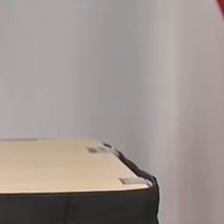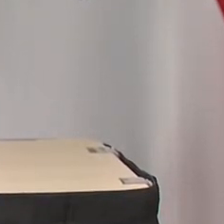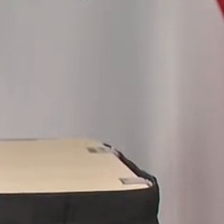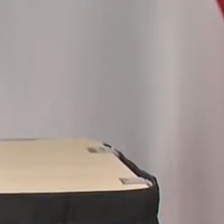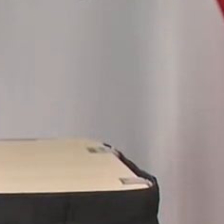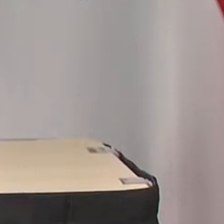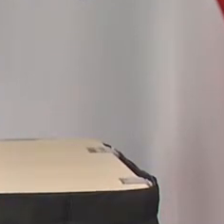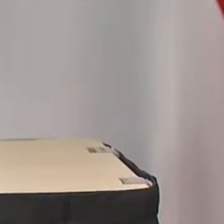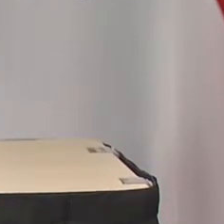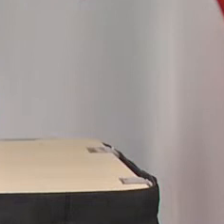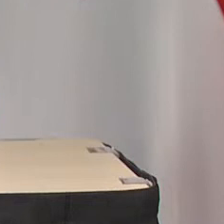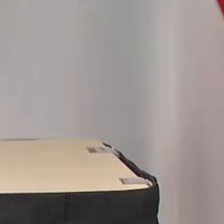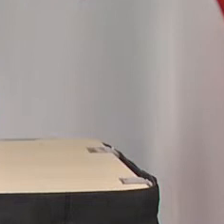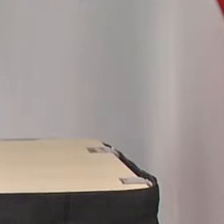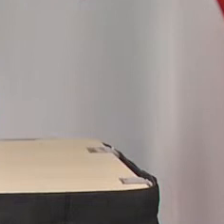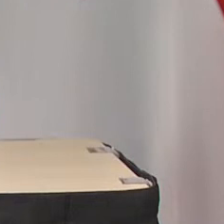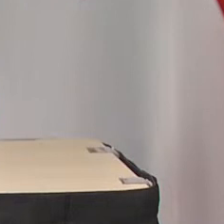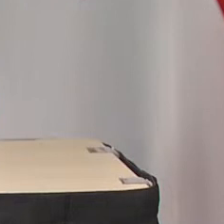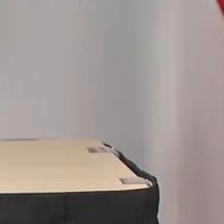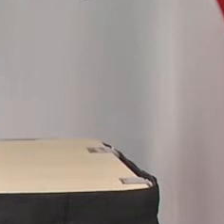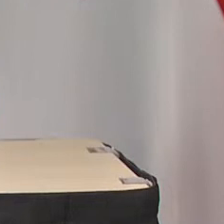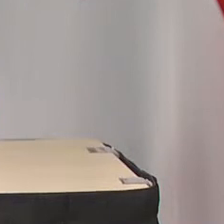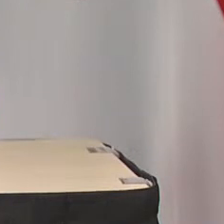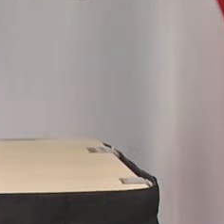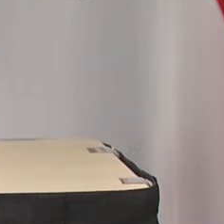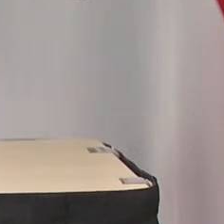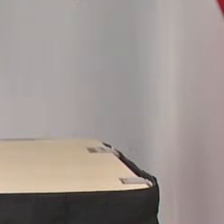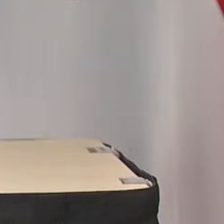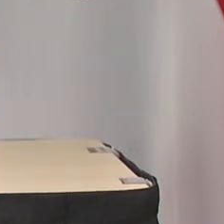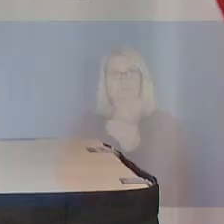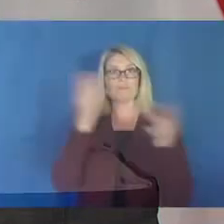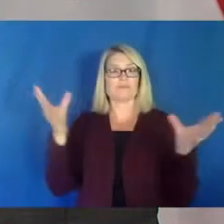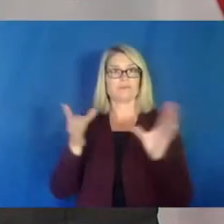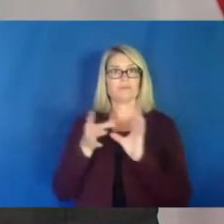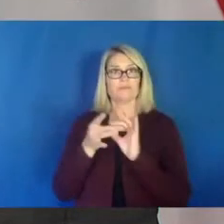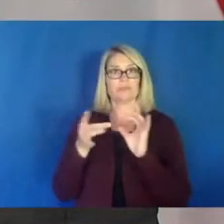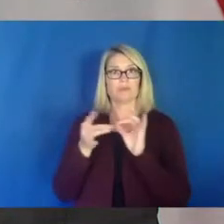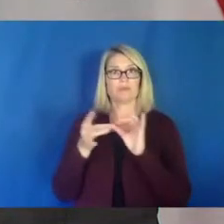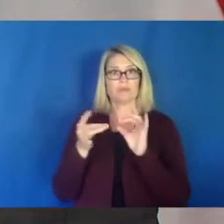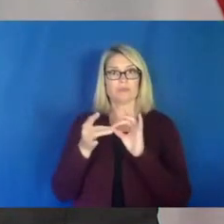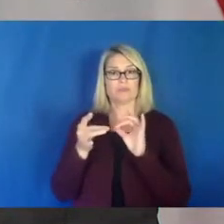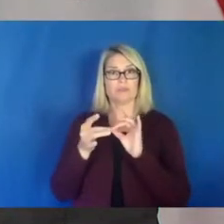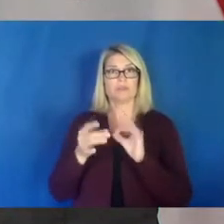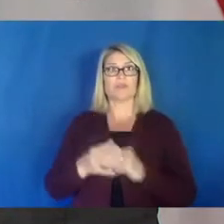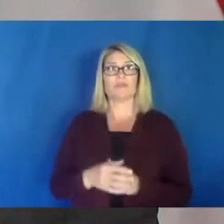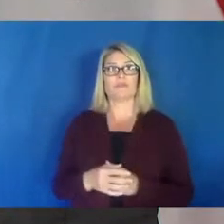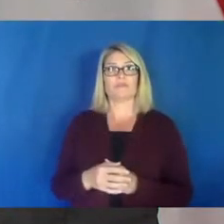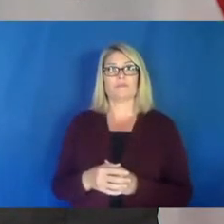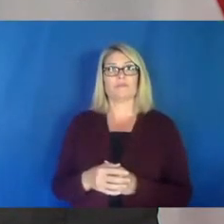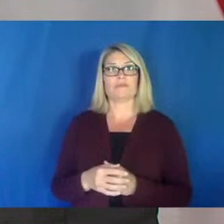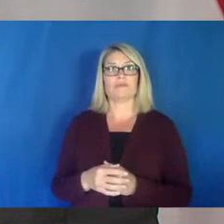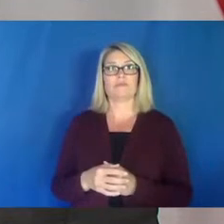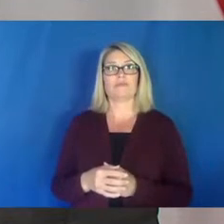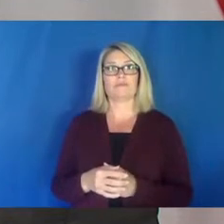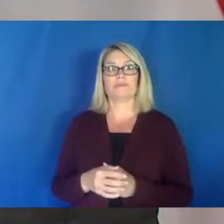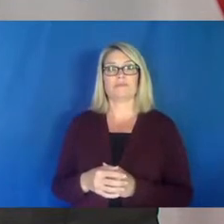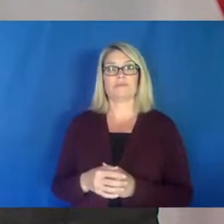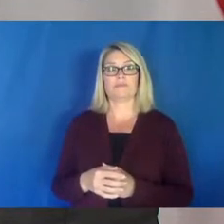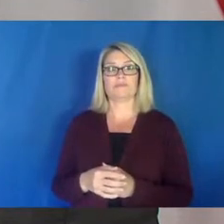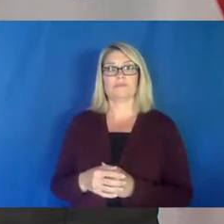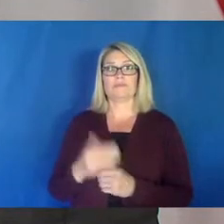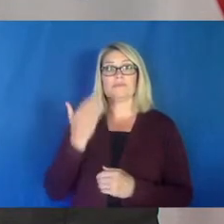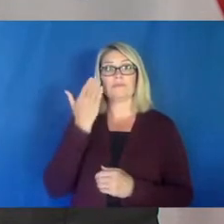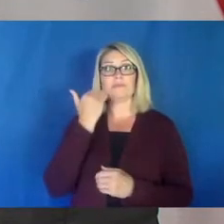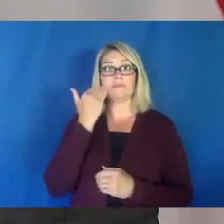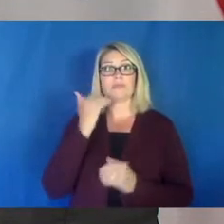just wanted to share a few opening comments and thoughts. First of all, that Sunday was a very exciting